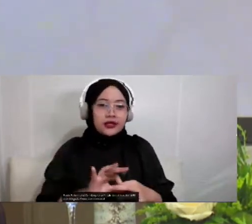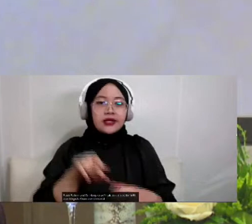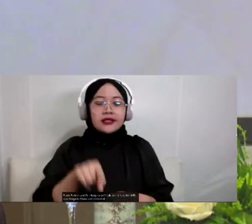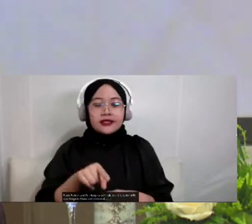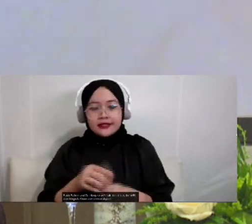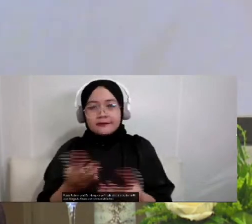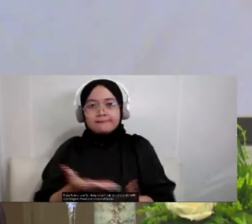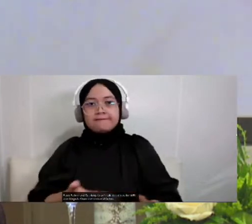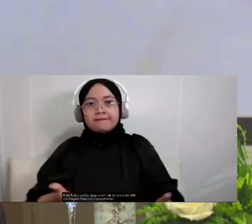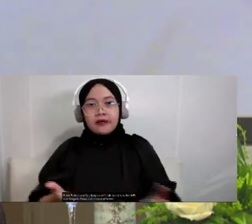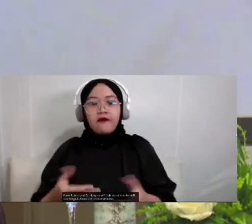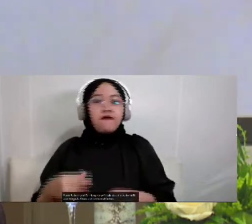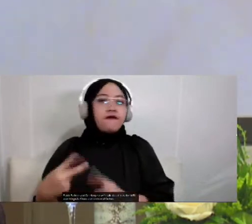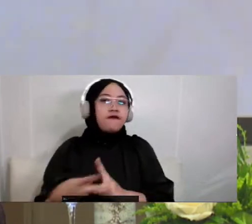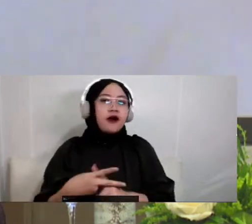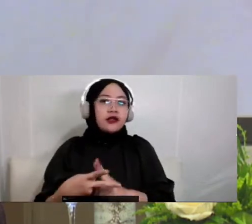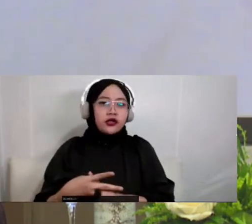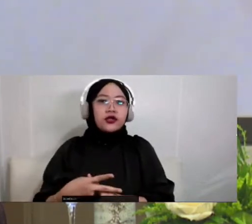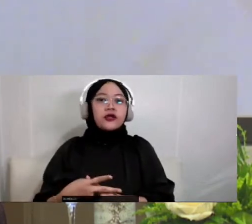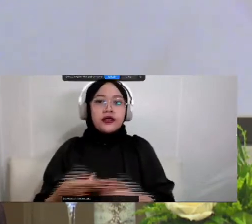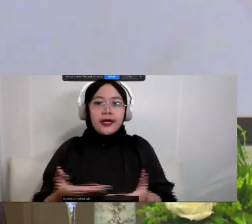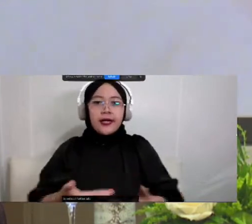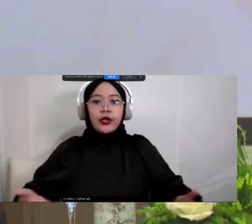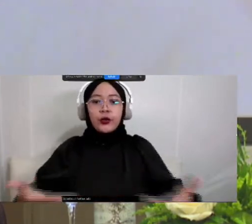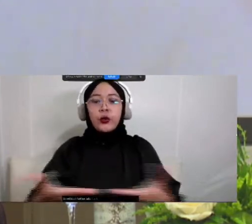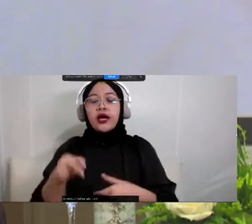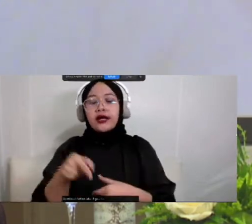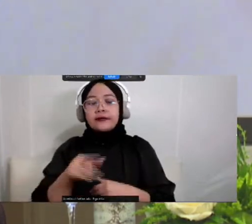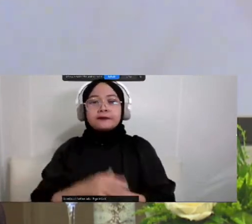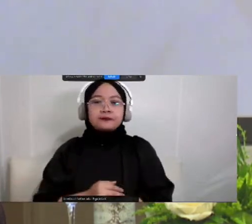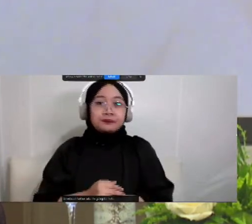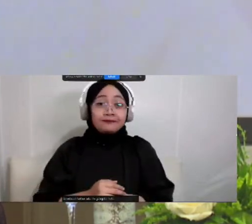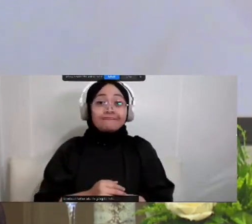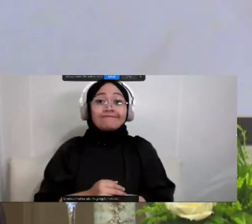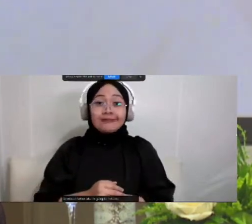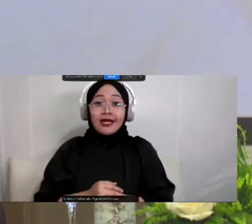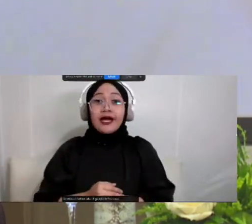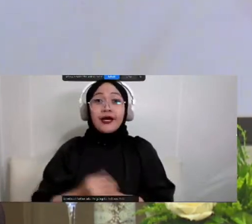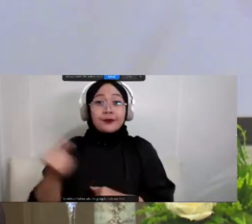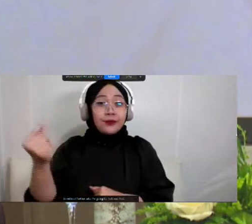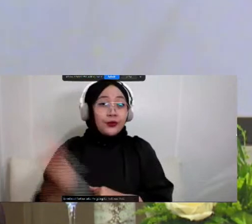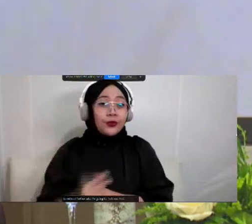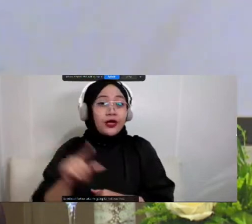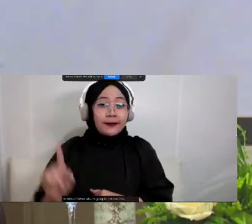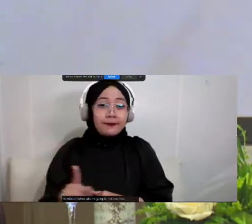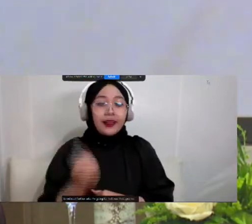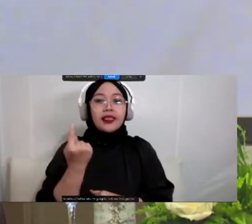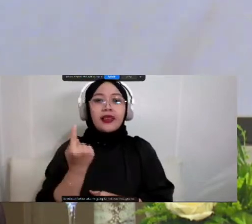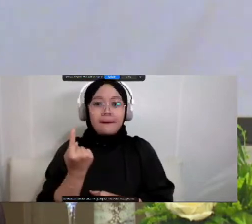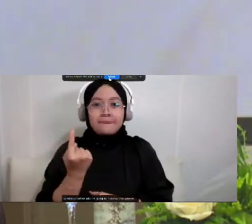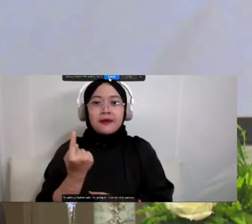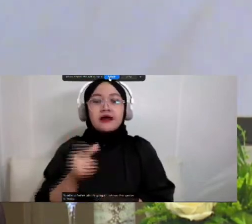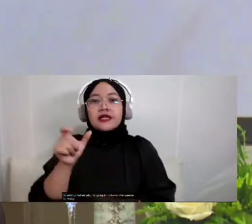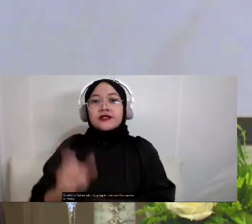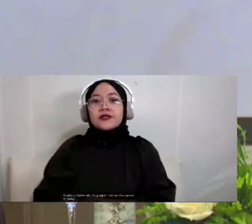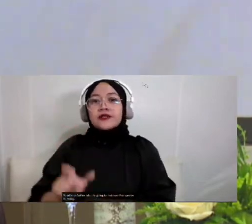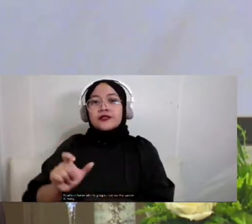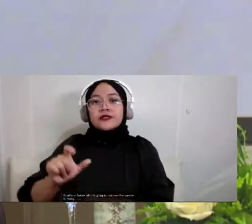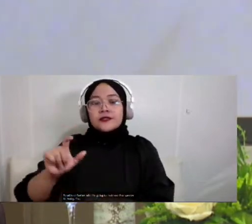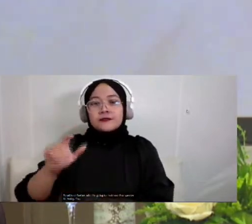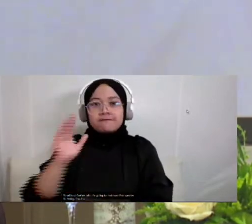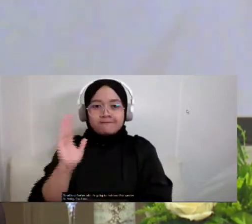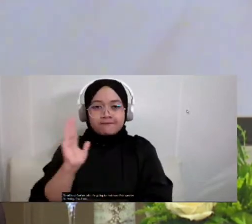factors. So without further ado, I'm going to invite our first speaker for today, Dr.